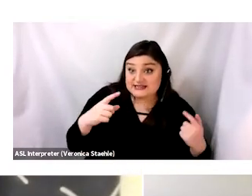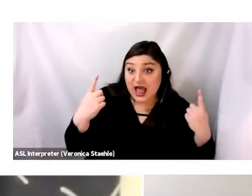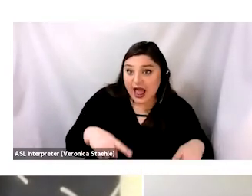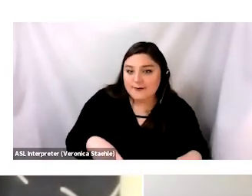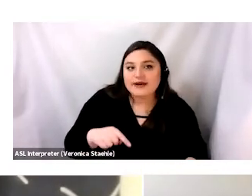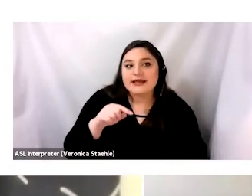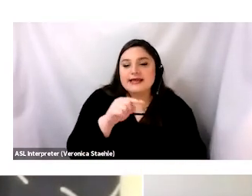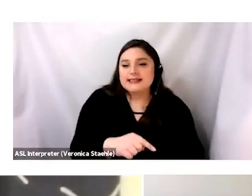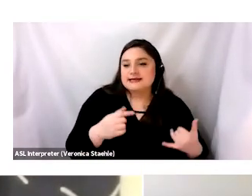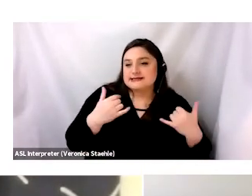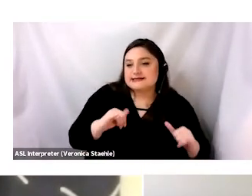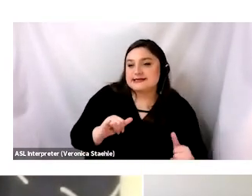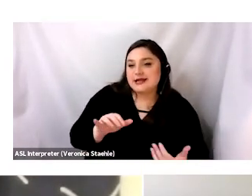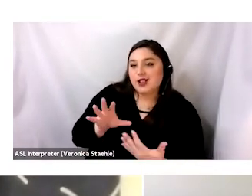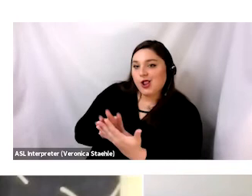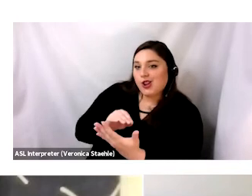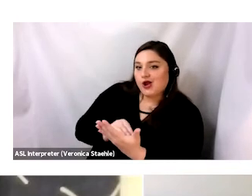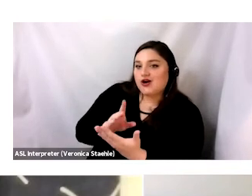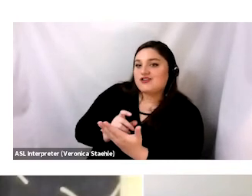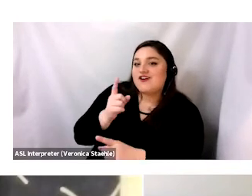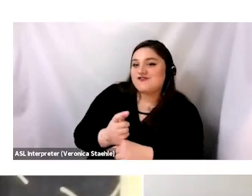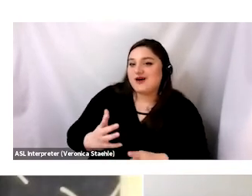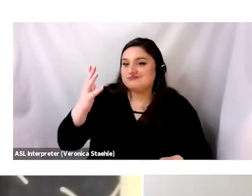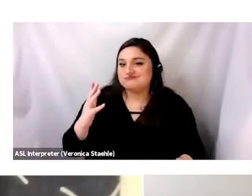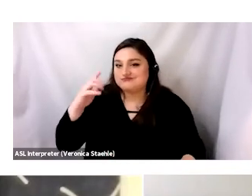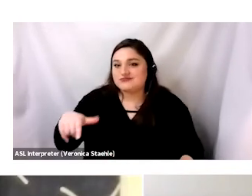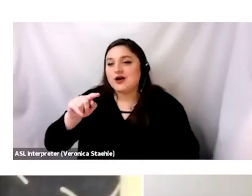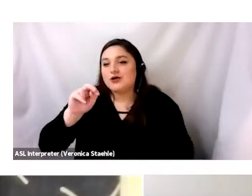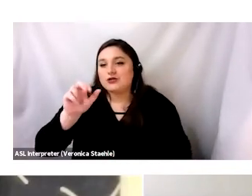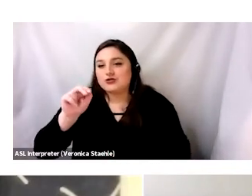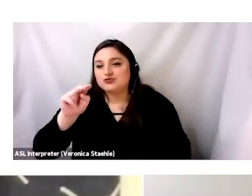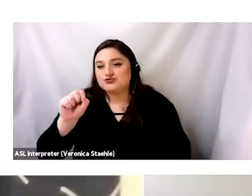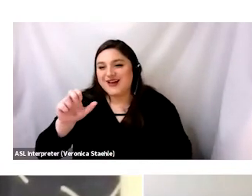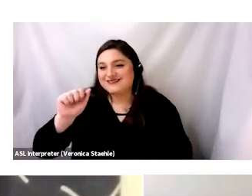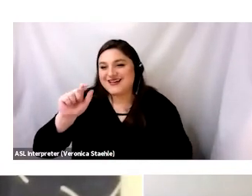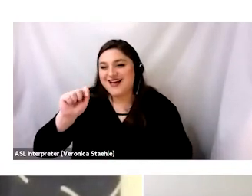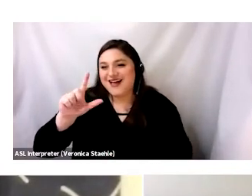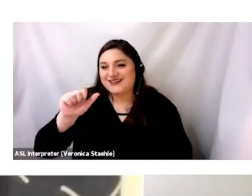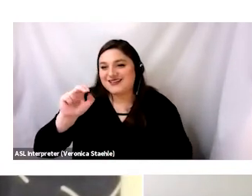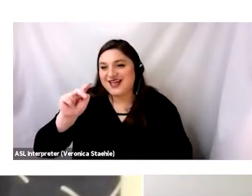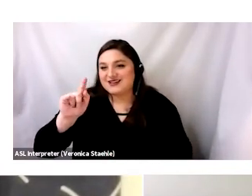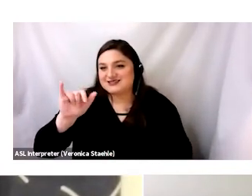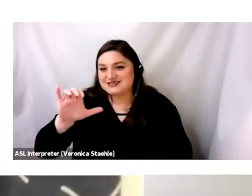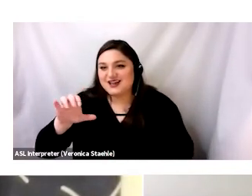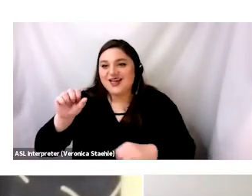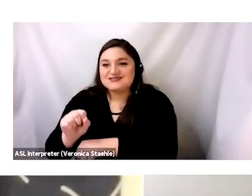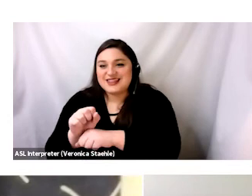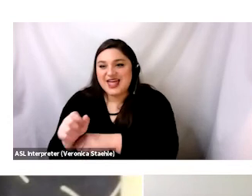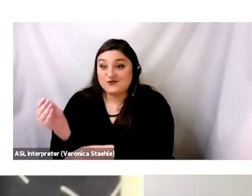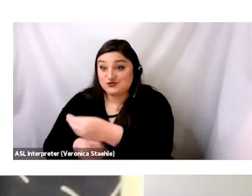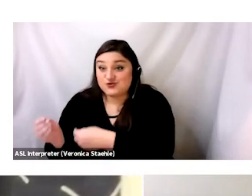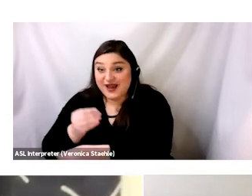from what was learned through the transatlantic slave trade. It just goes